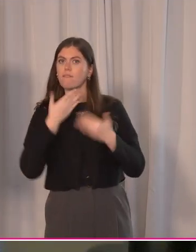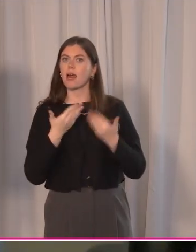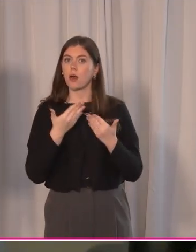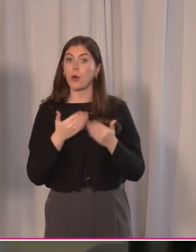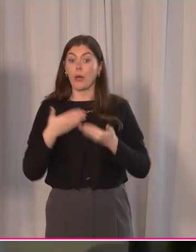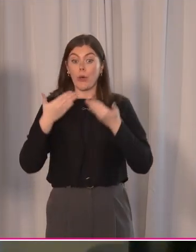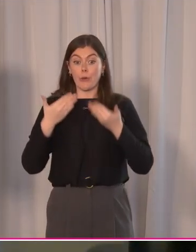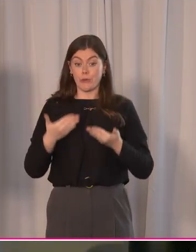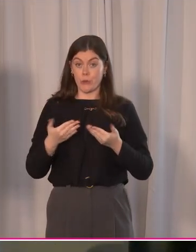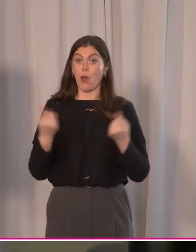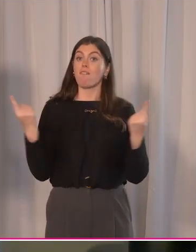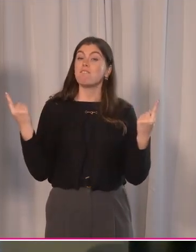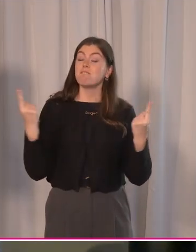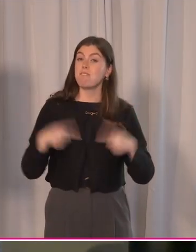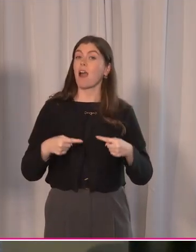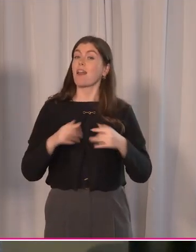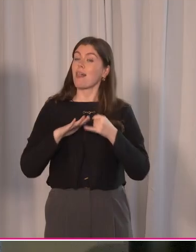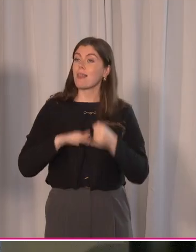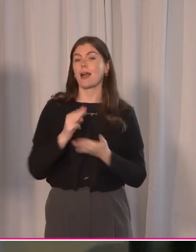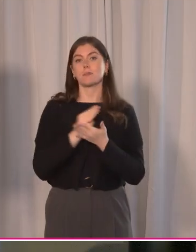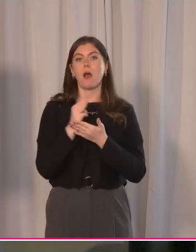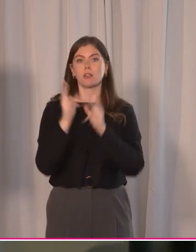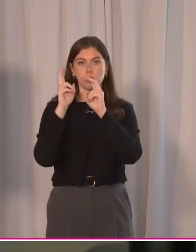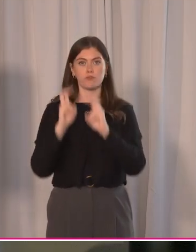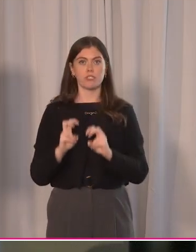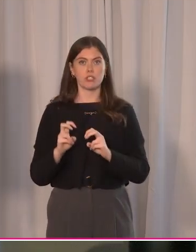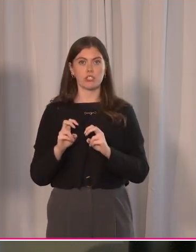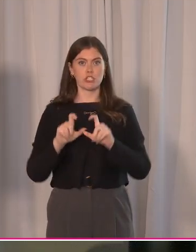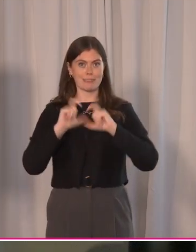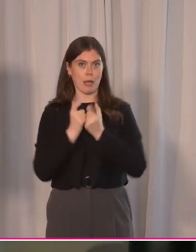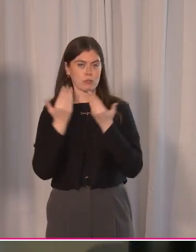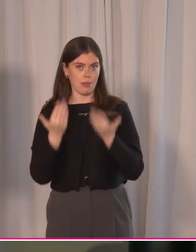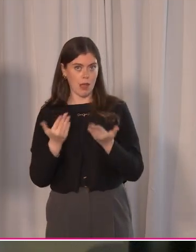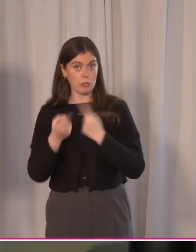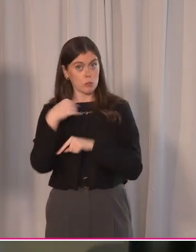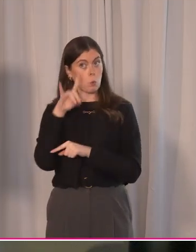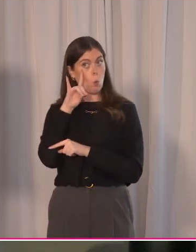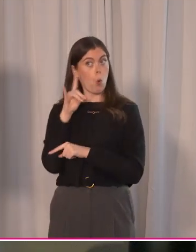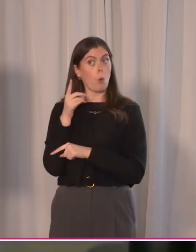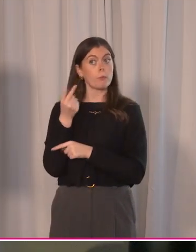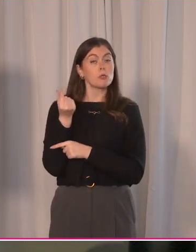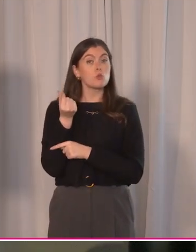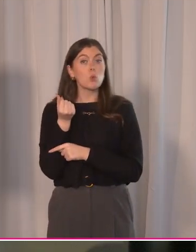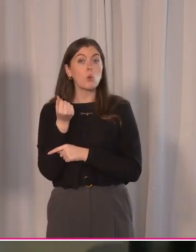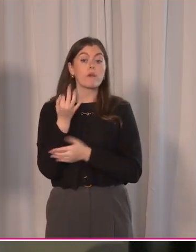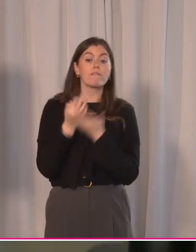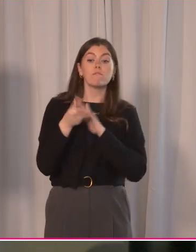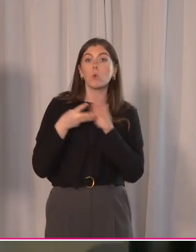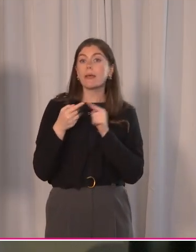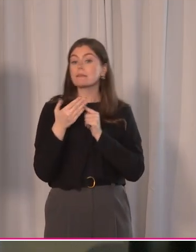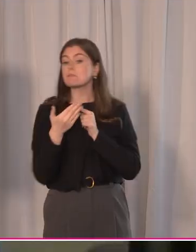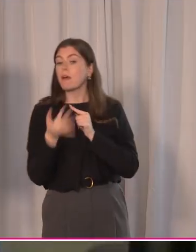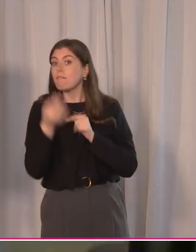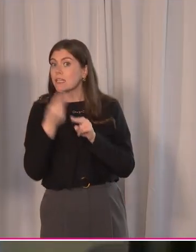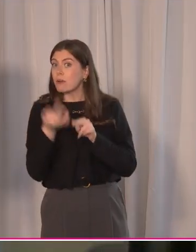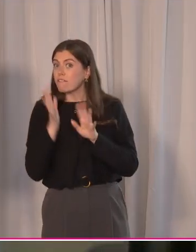through to the final round of Research Council. So we're hoping to hear in the next couple of weeks if we've got that. And